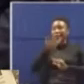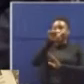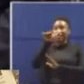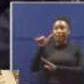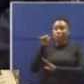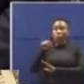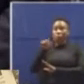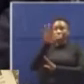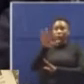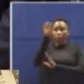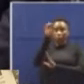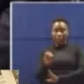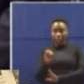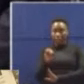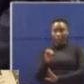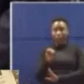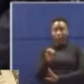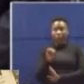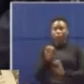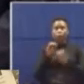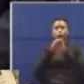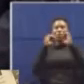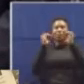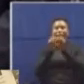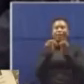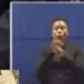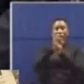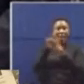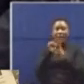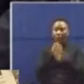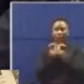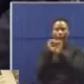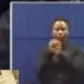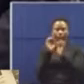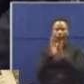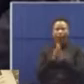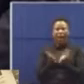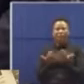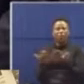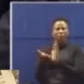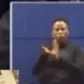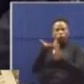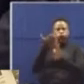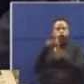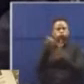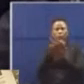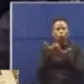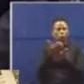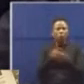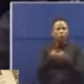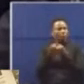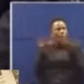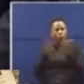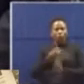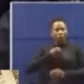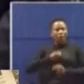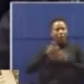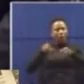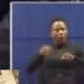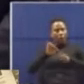66.5%. No society can expect to grow or thrive when the vast majority of its young people are out of work. It